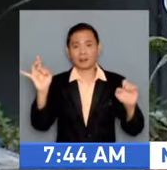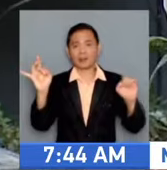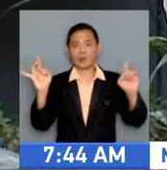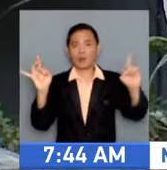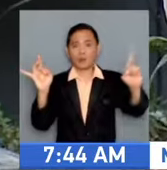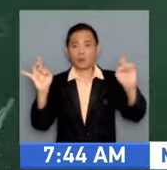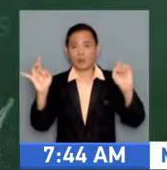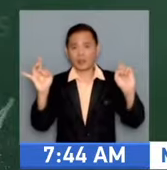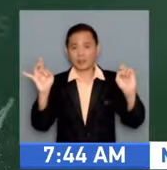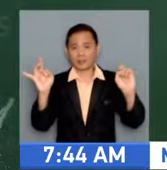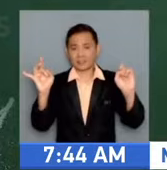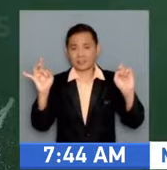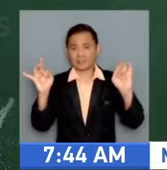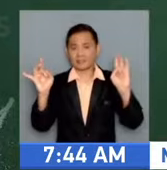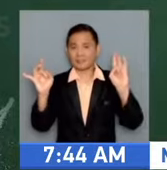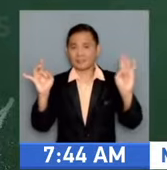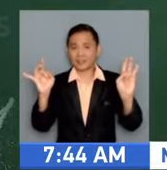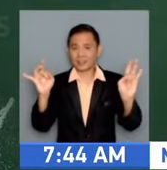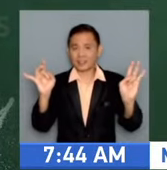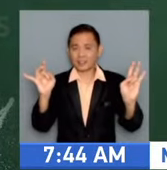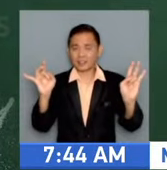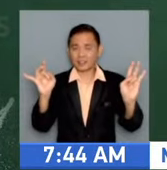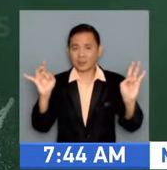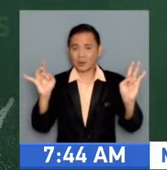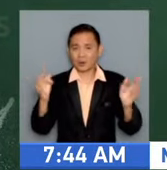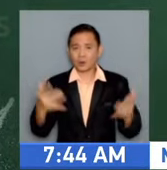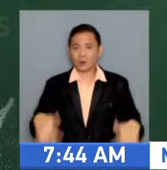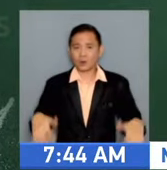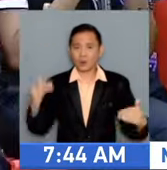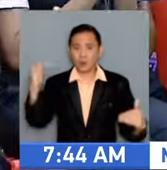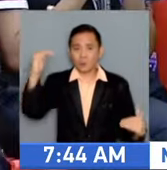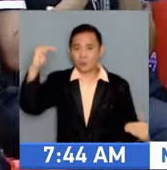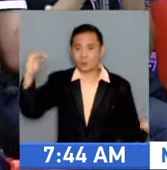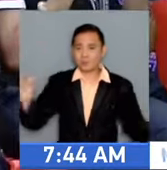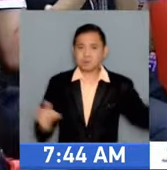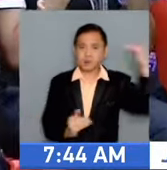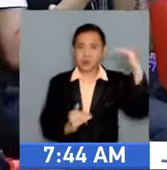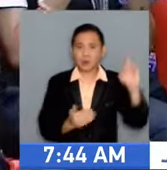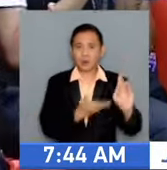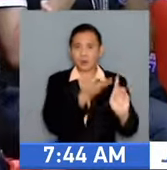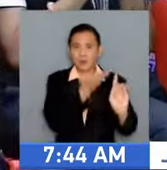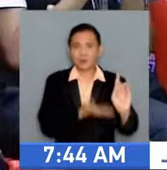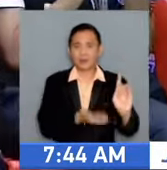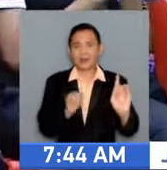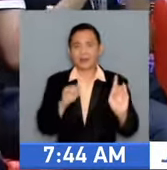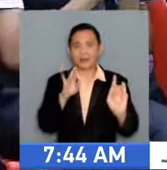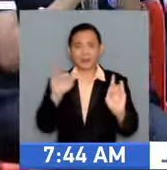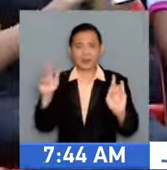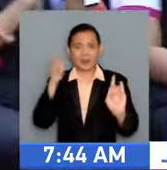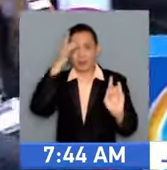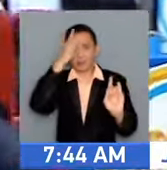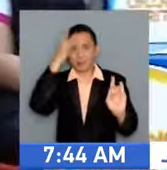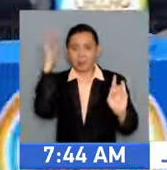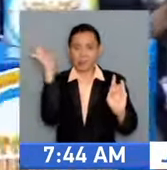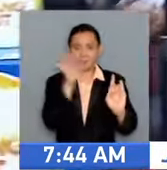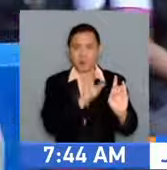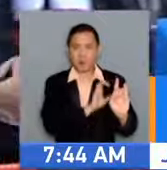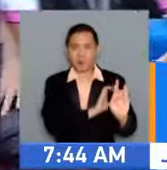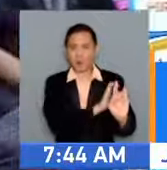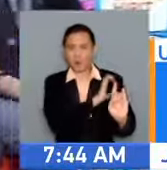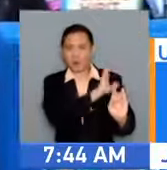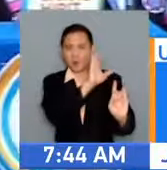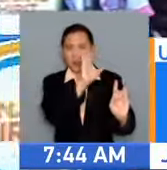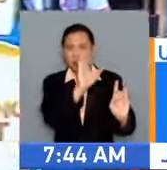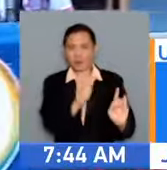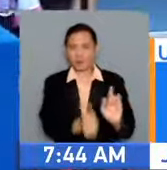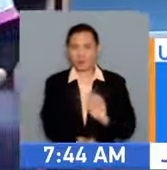170. 170 points! Ang winner natin si Adriel! Okay, dito, Andrea and Adriel, sir, I think